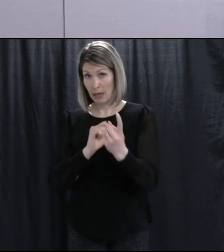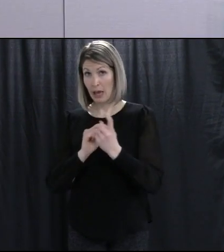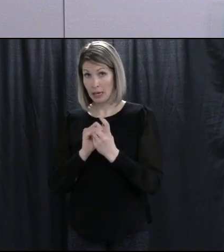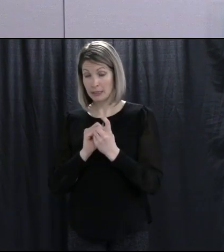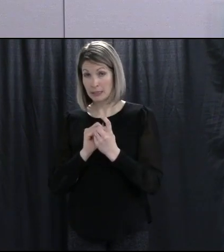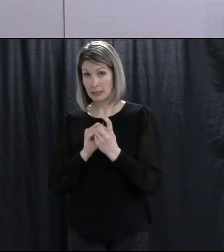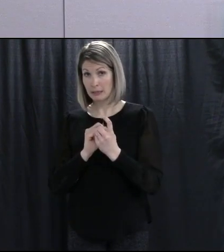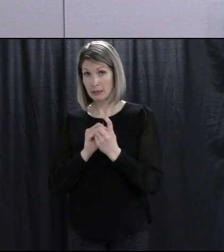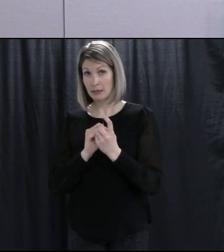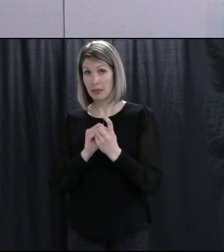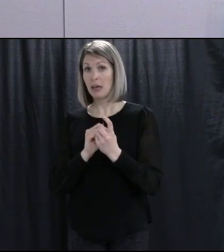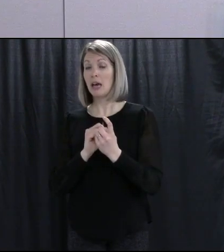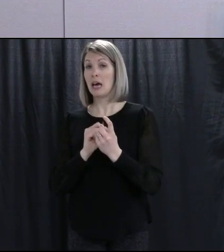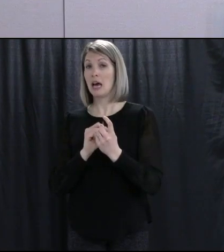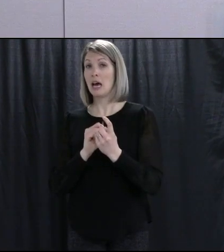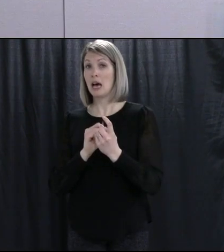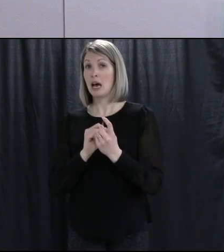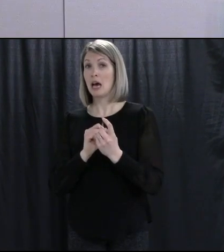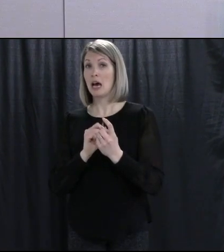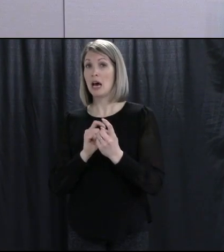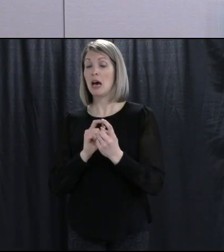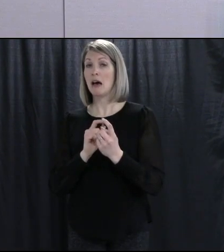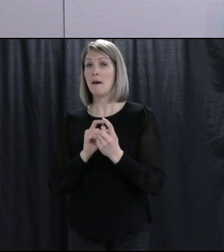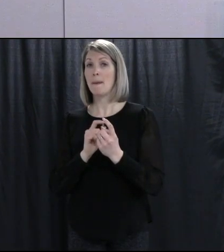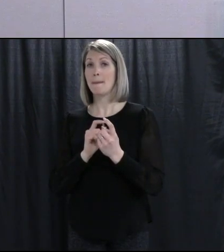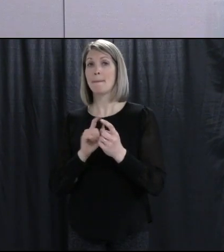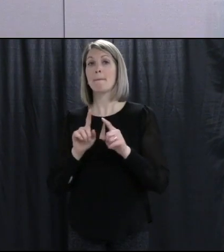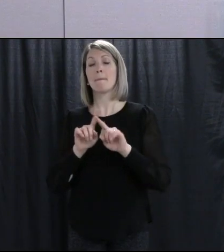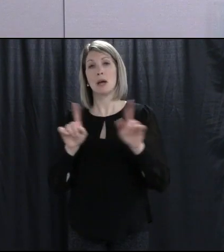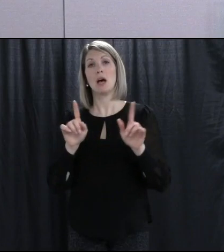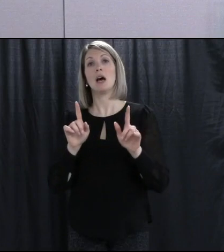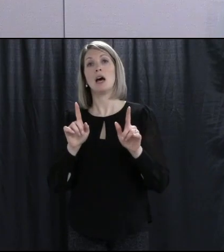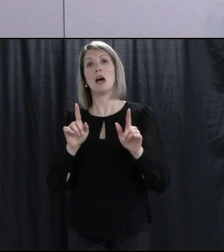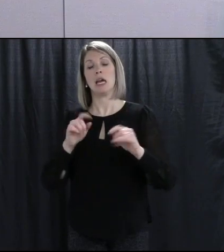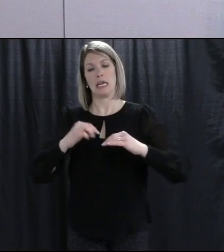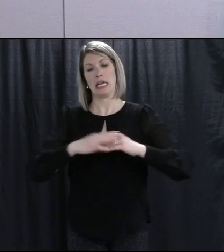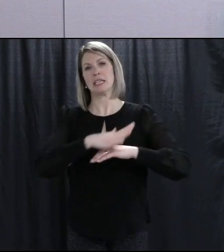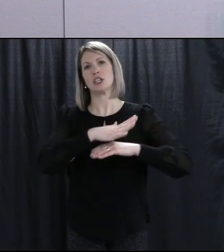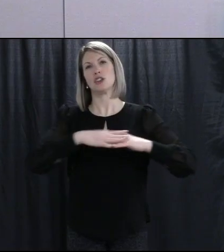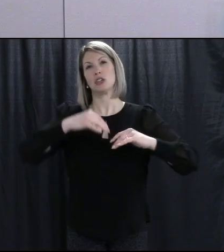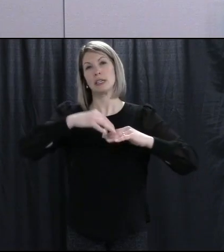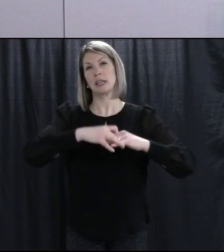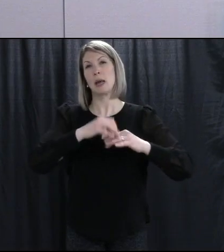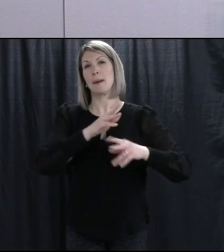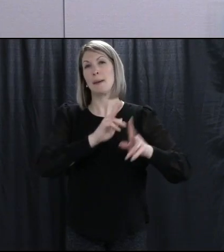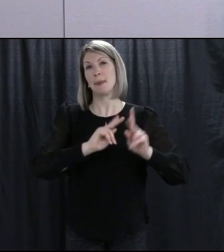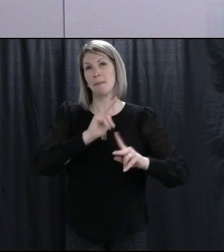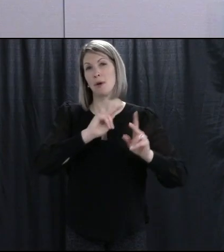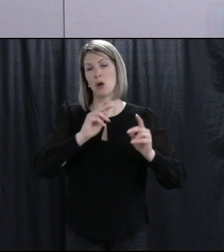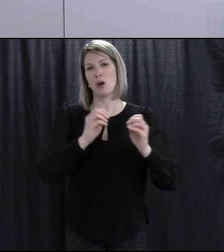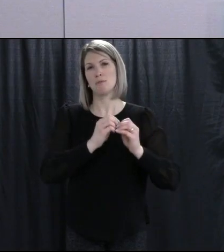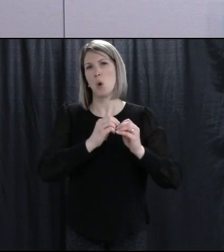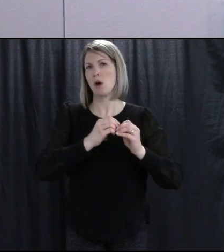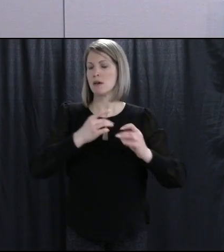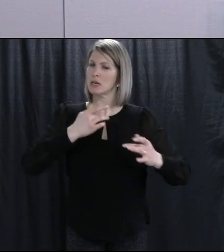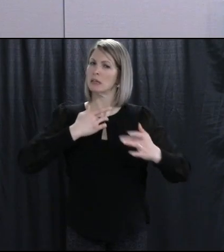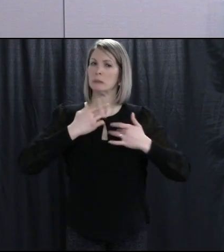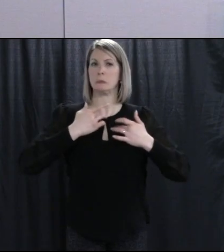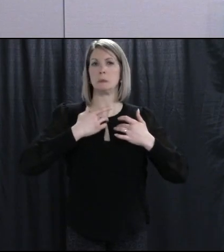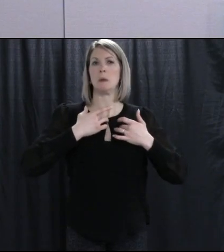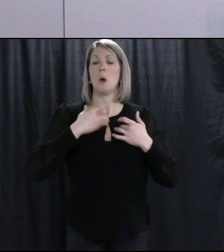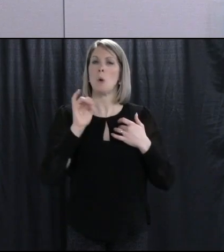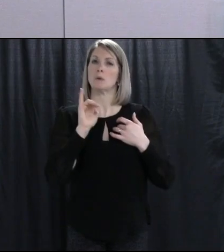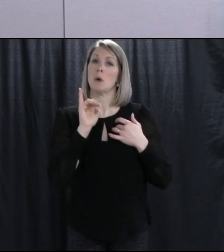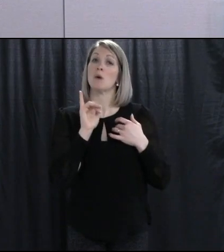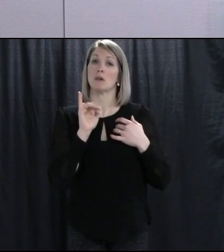admit that there's Indigenous people are more vulnerable due to the isolation and the past